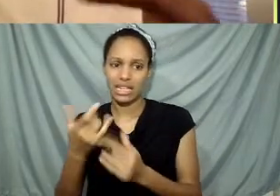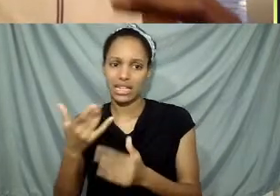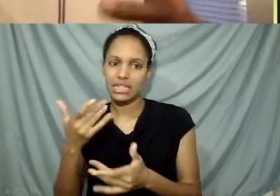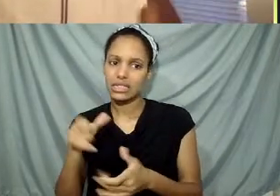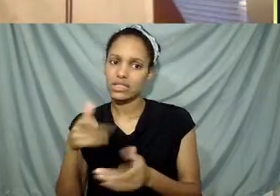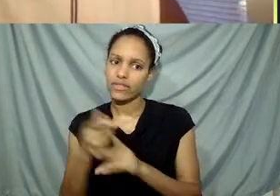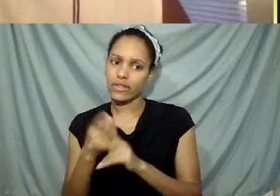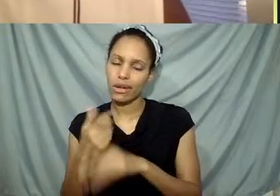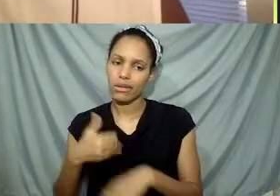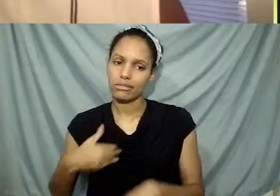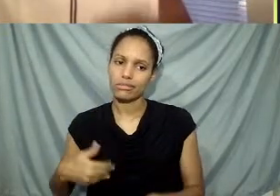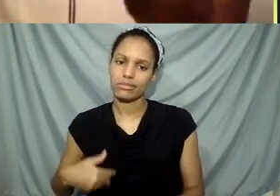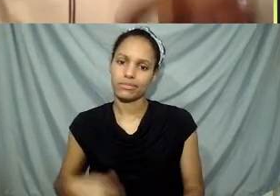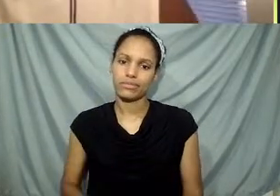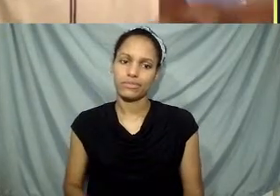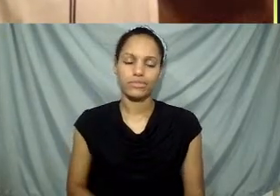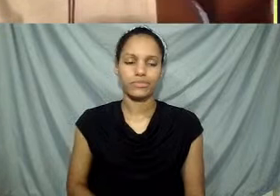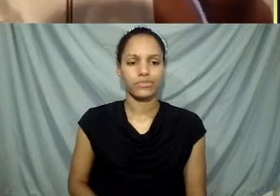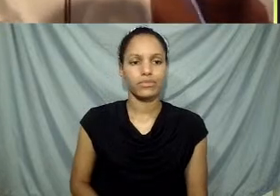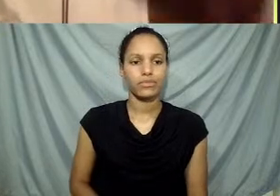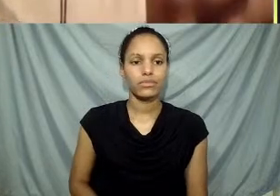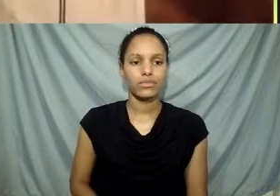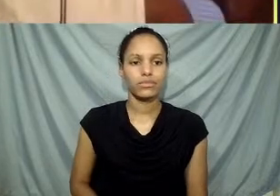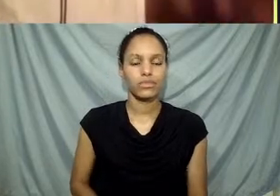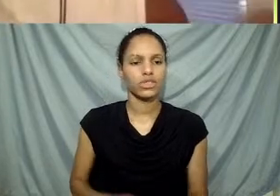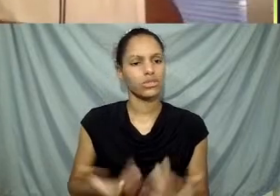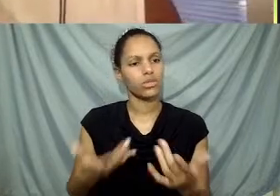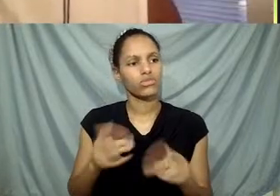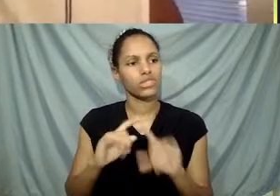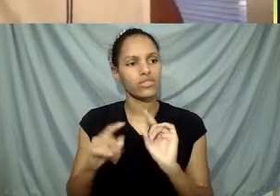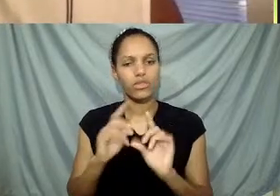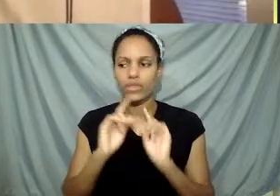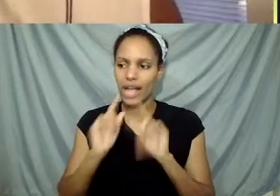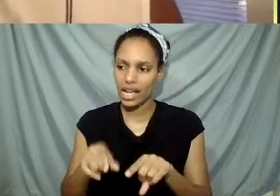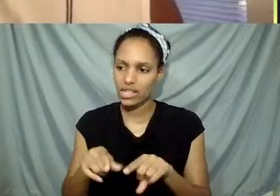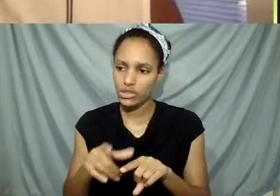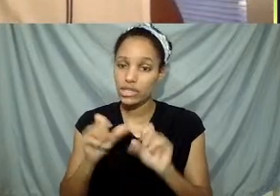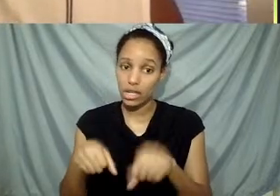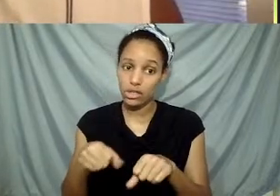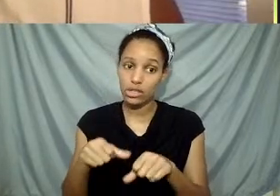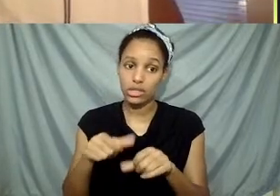reactions that you walk into that could reshape and diminish you,